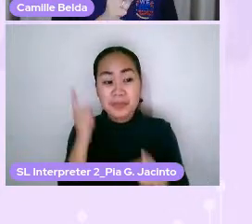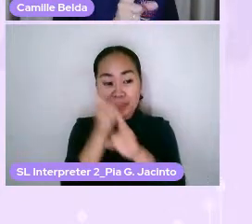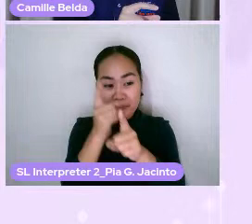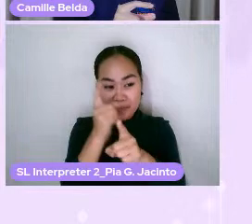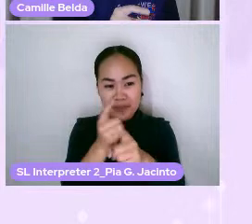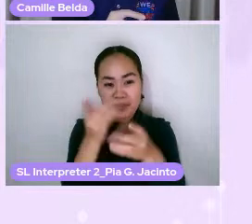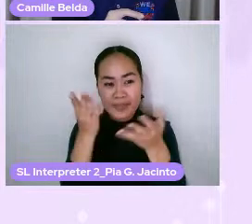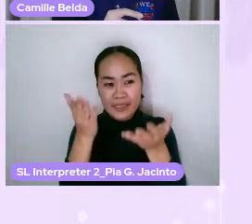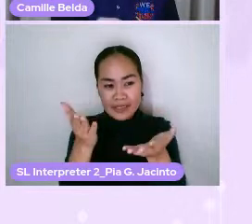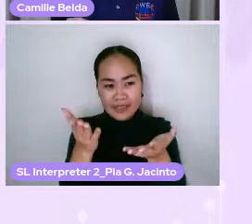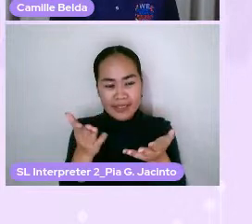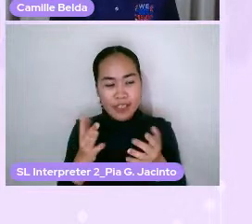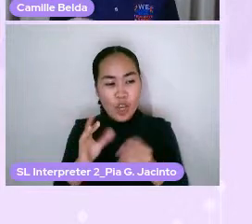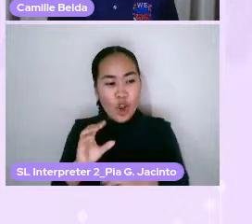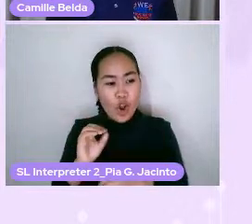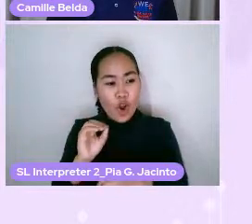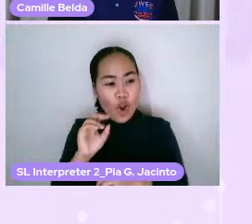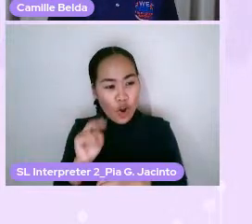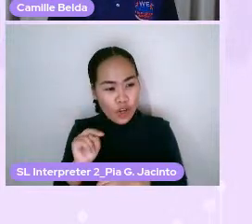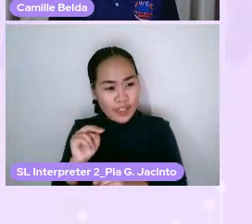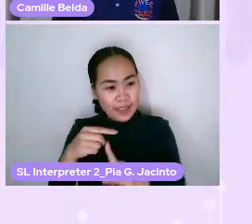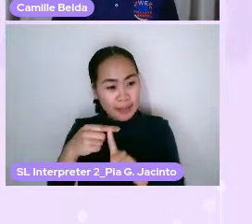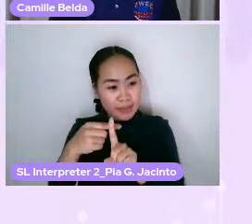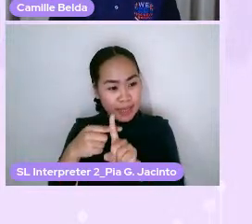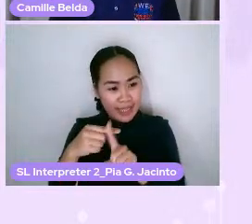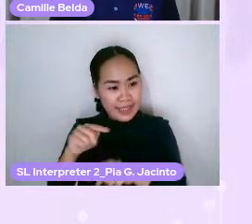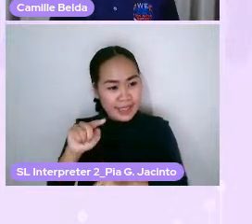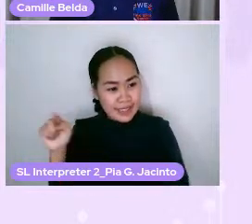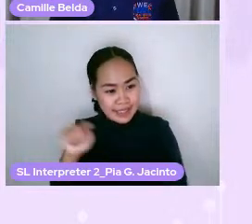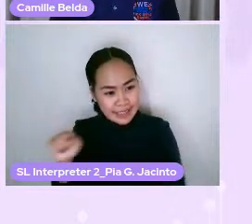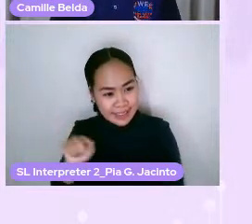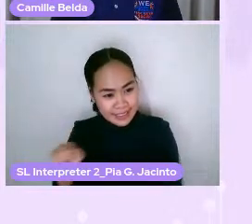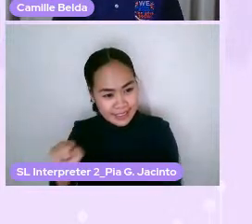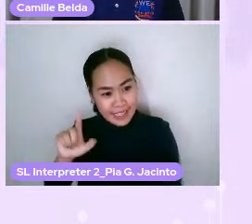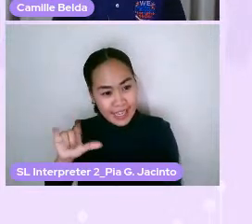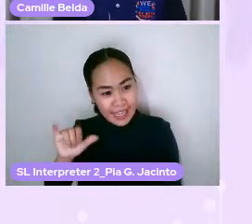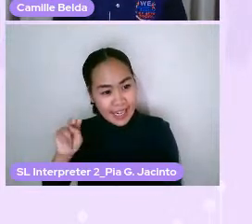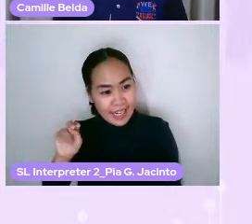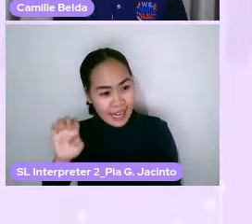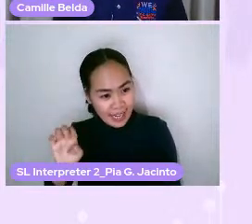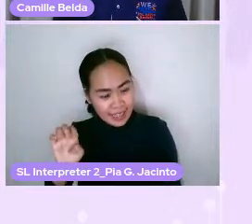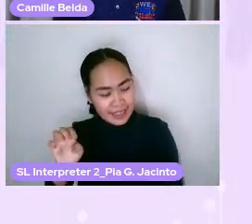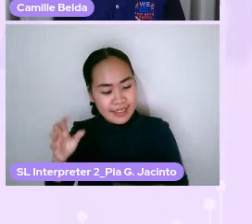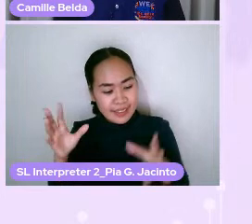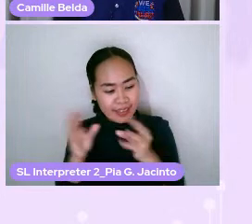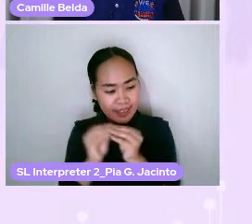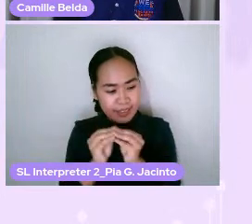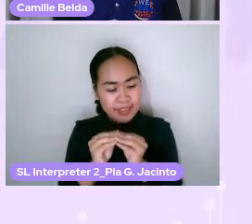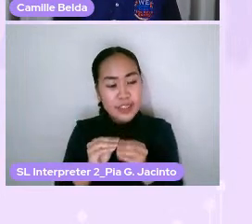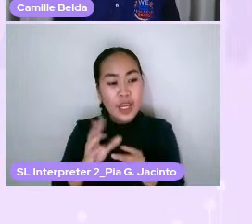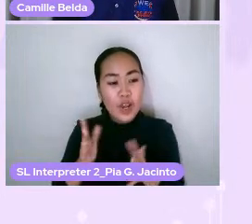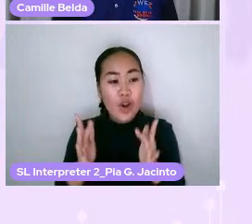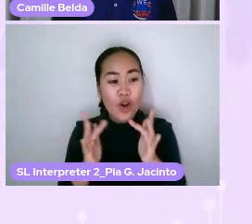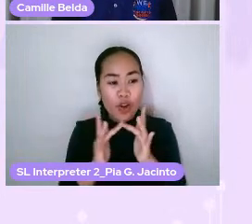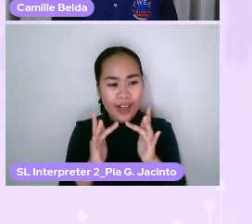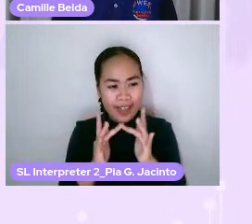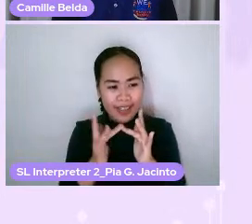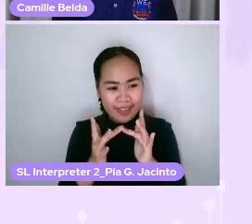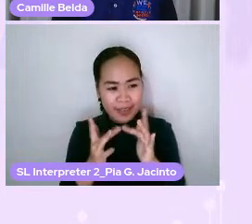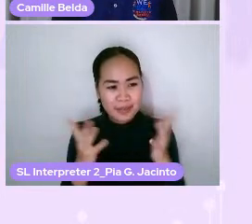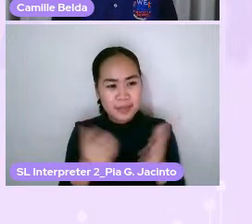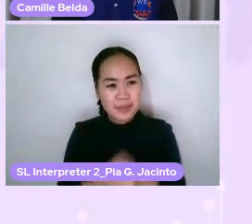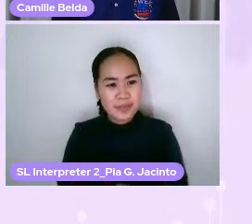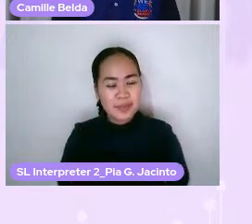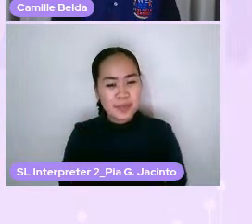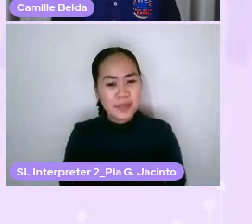Online, kasi on plus yung lines, online. Alright, next item. Crack the code item number